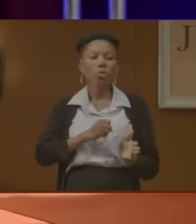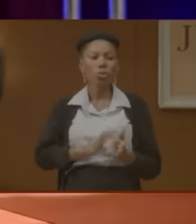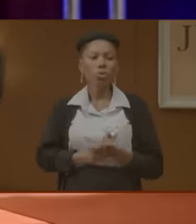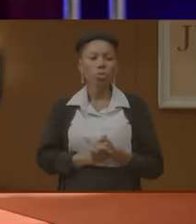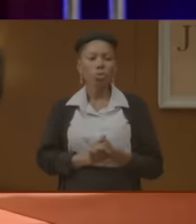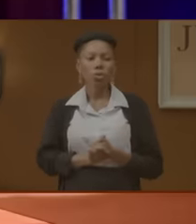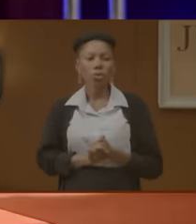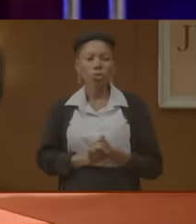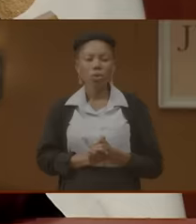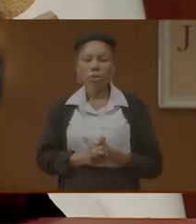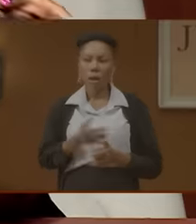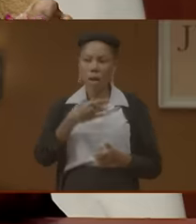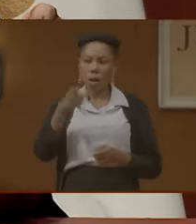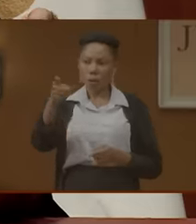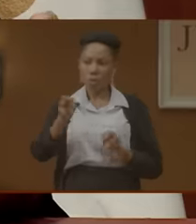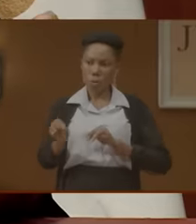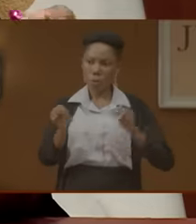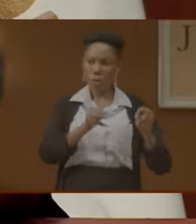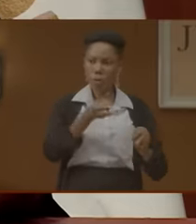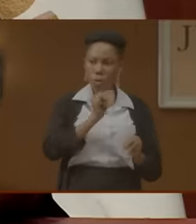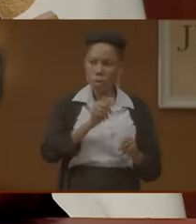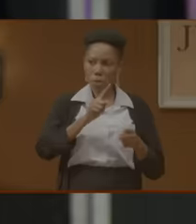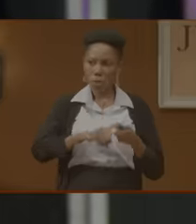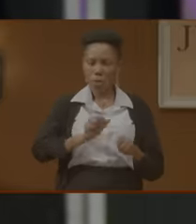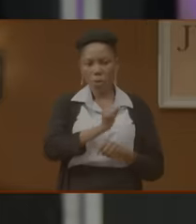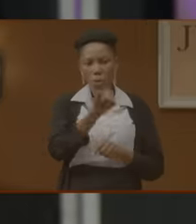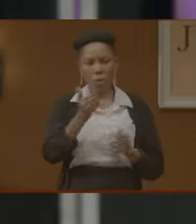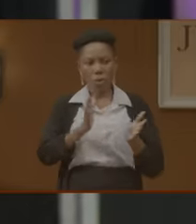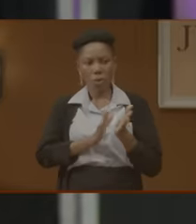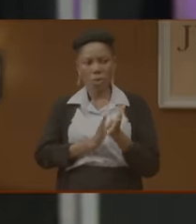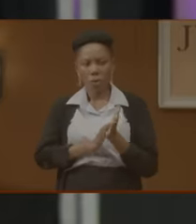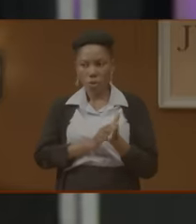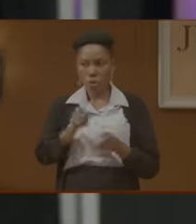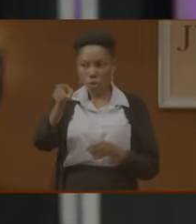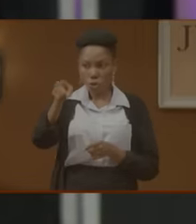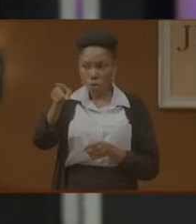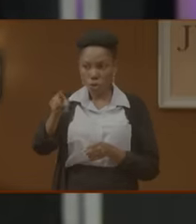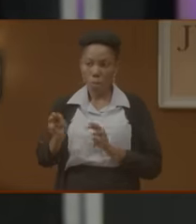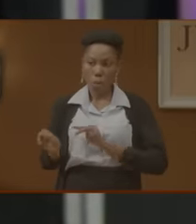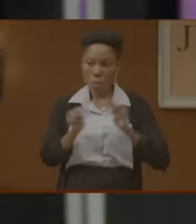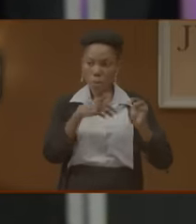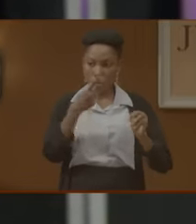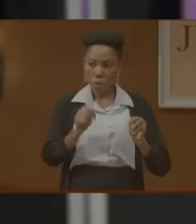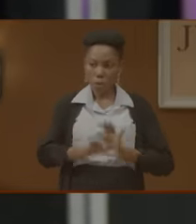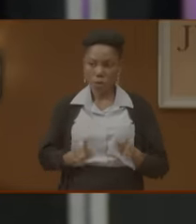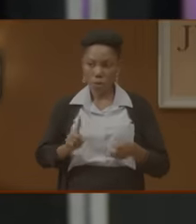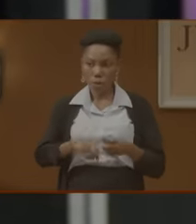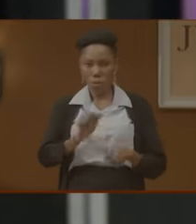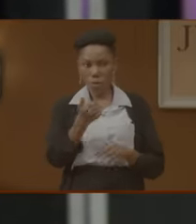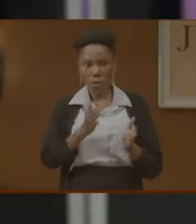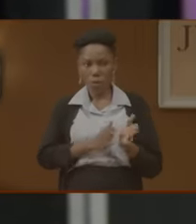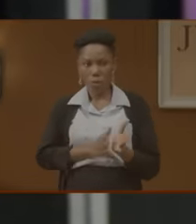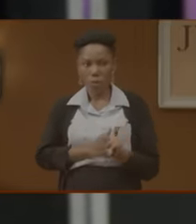Yes. Then you moved them to another school and paid there. No, he didn't pay. You. Mm-hmm. You moved them to another school.